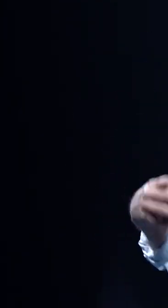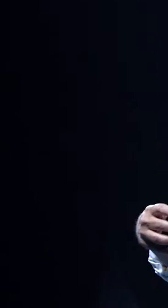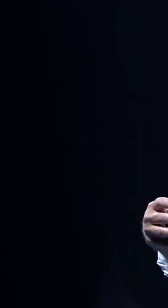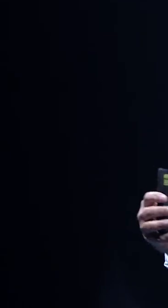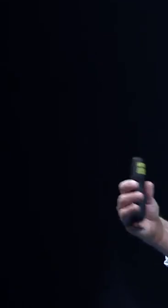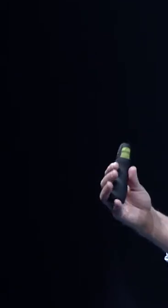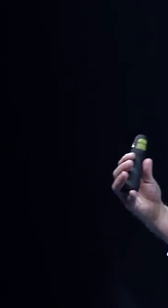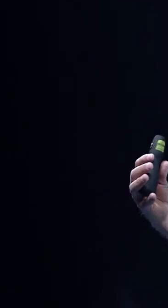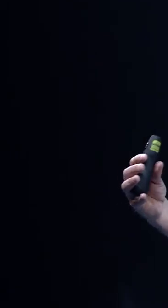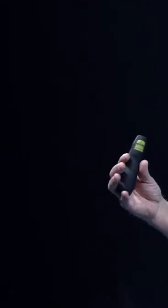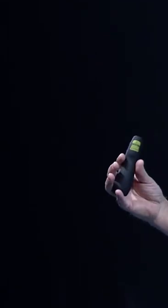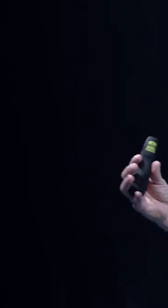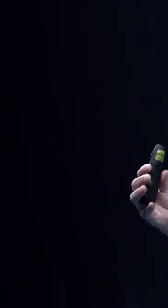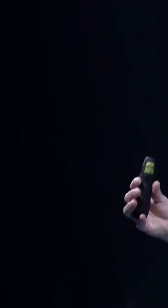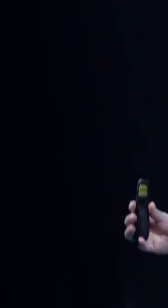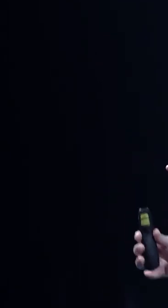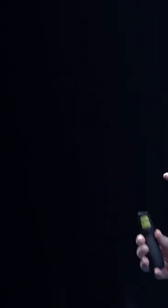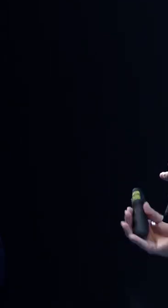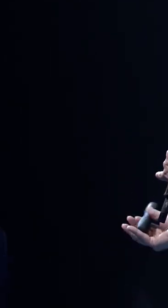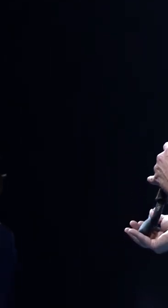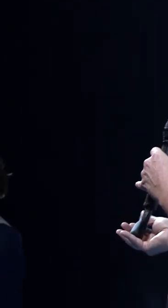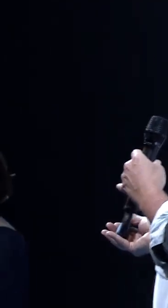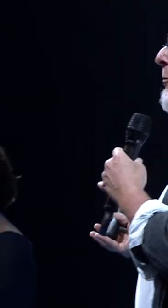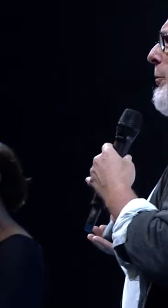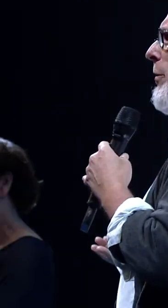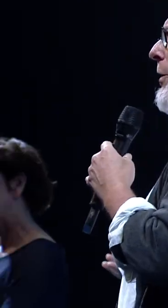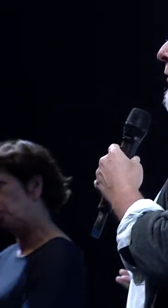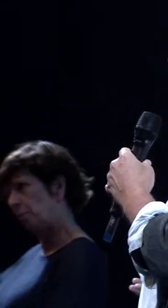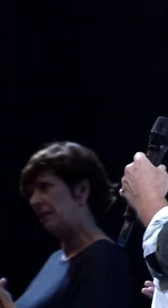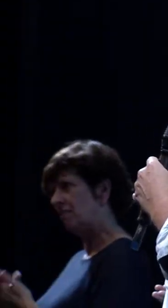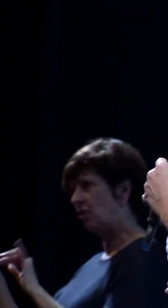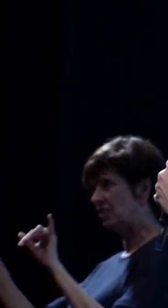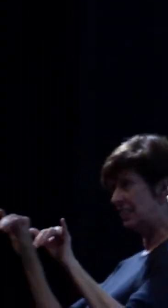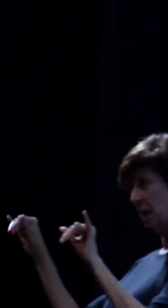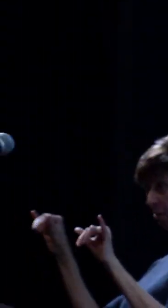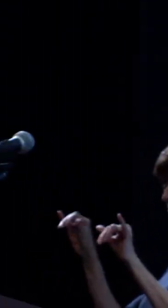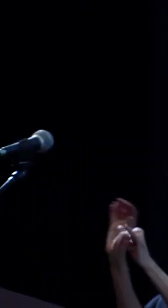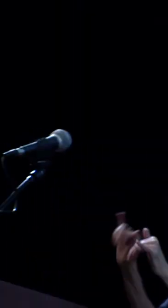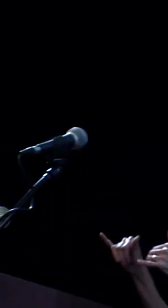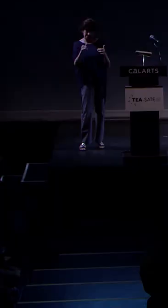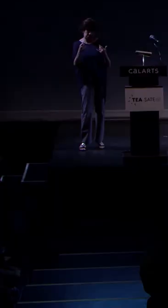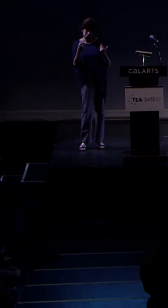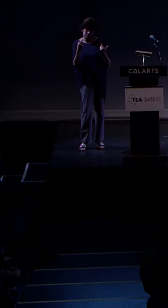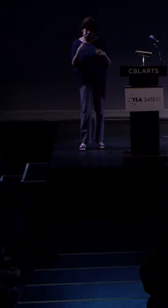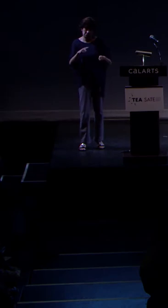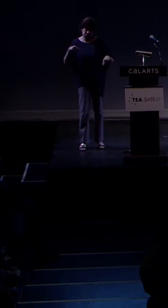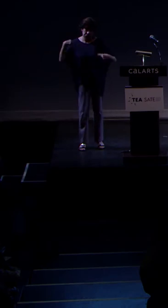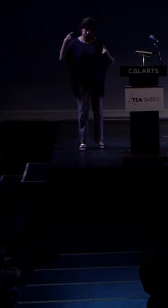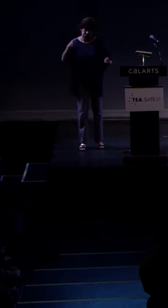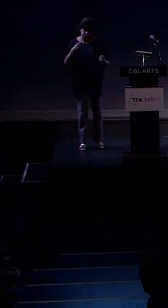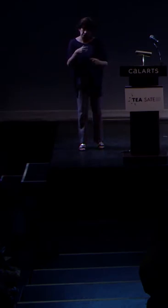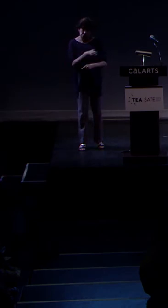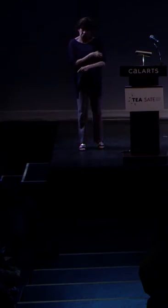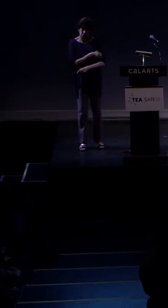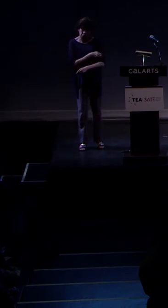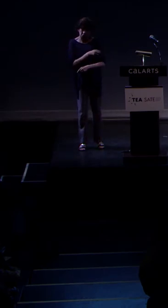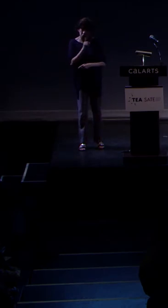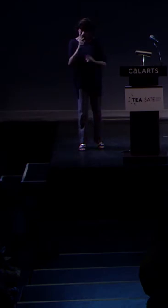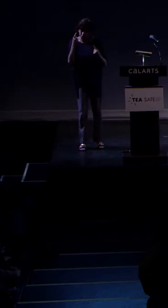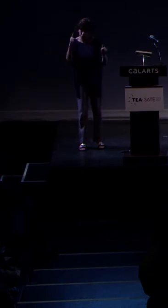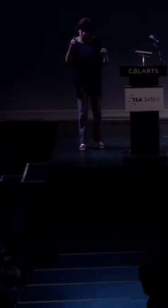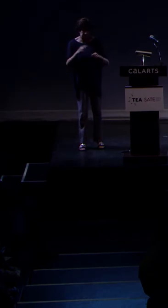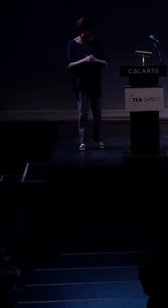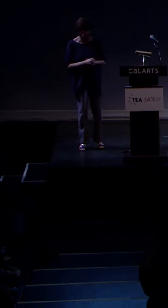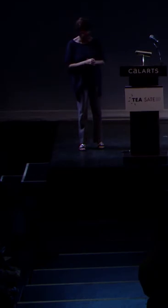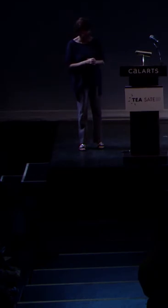coming from my voice, they share truth value. And it's a technique that people have been using, forever. It's a very powerful technique. It really works. But